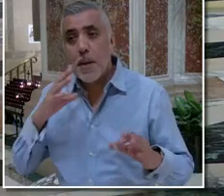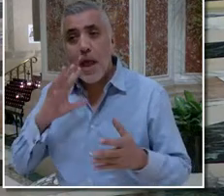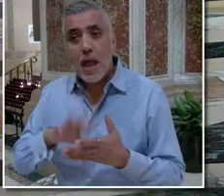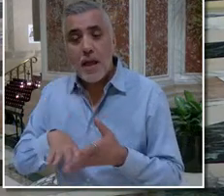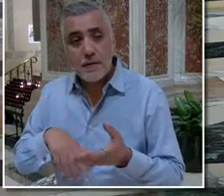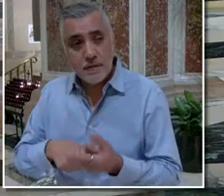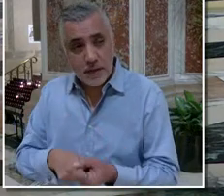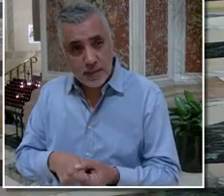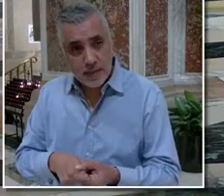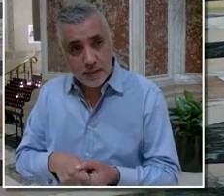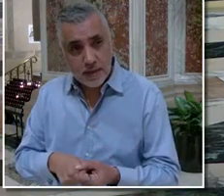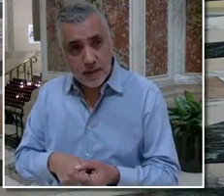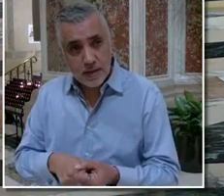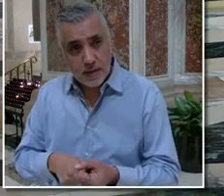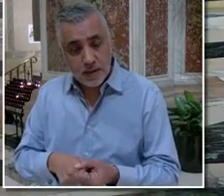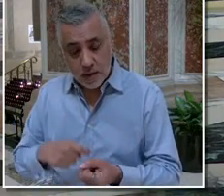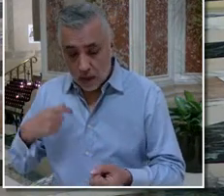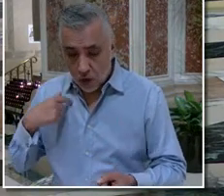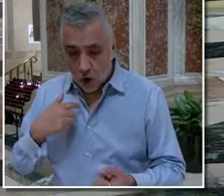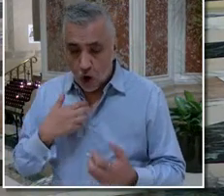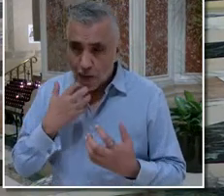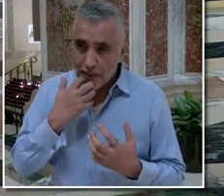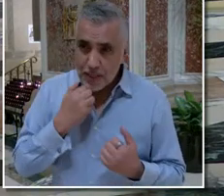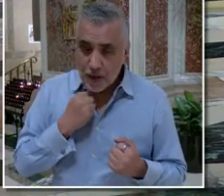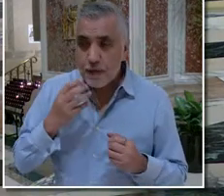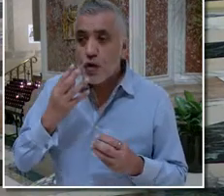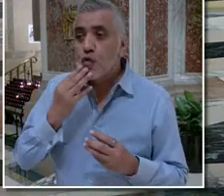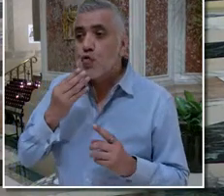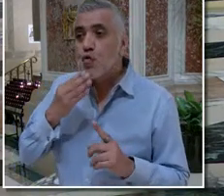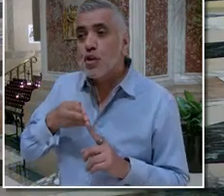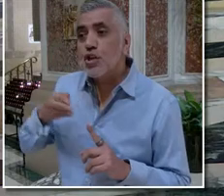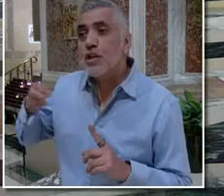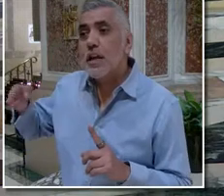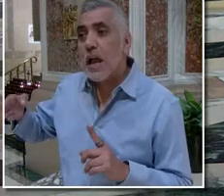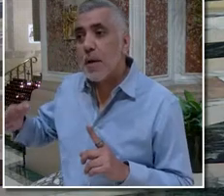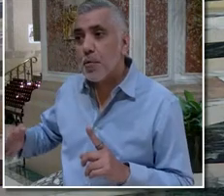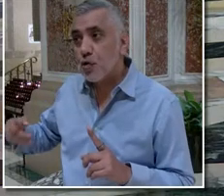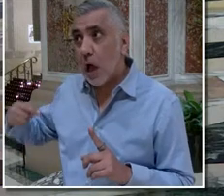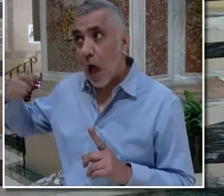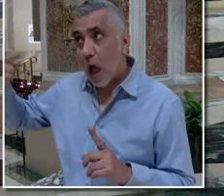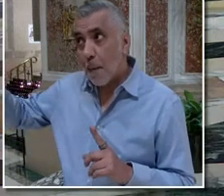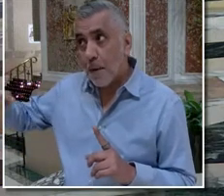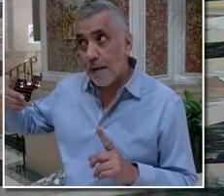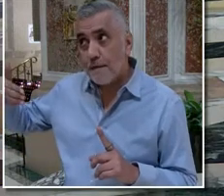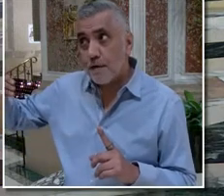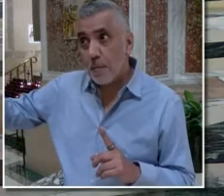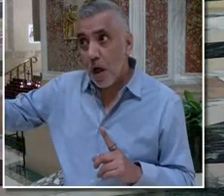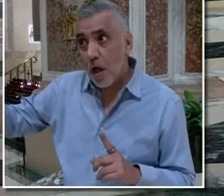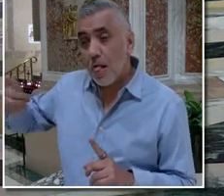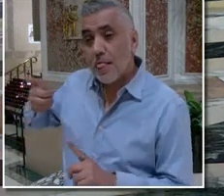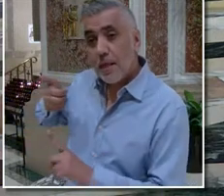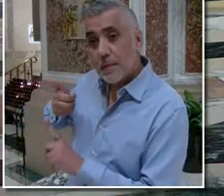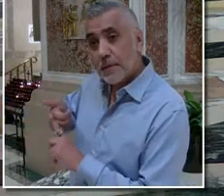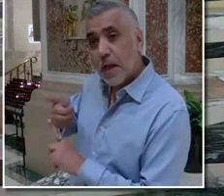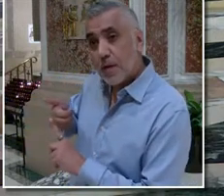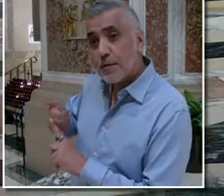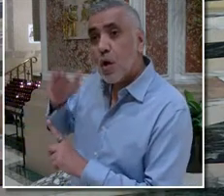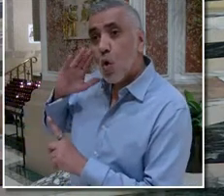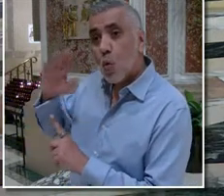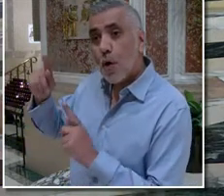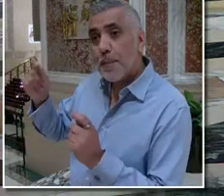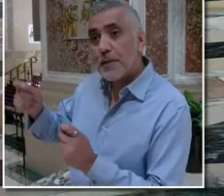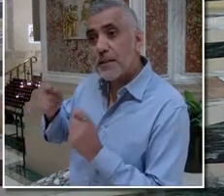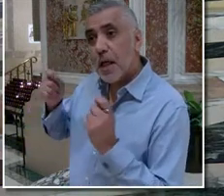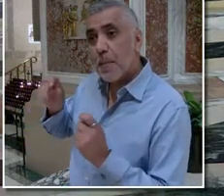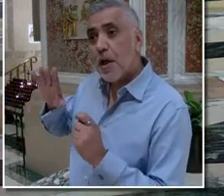faith. Our beloved Jewish neighbors, who in a month from now will themselves be